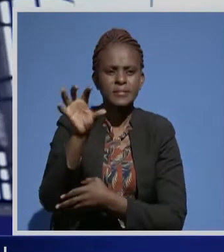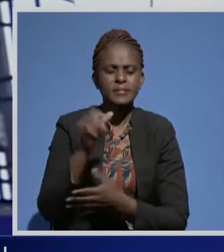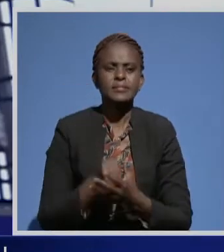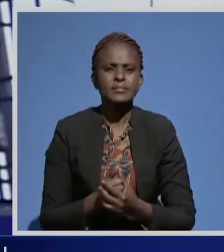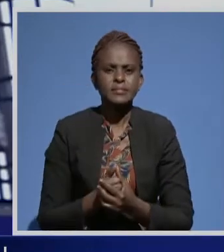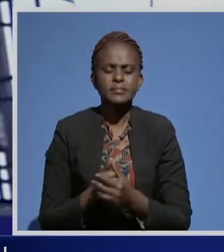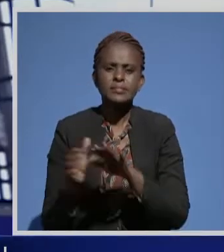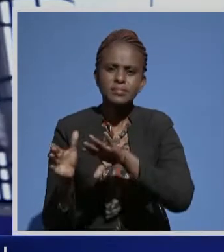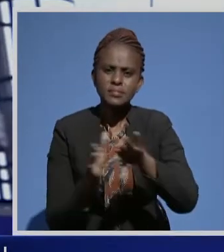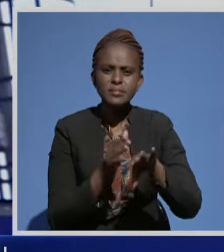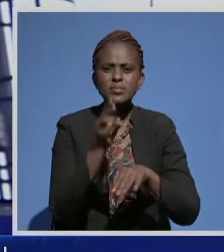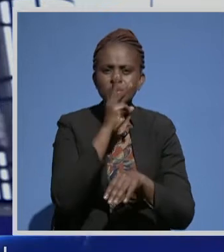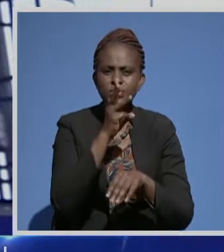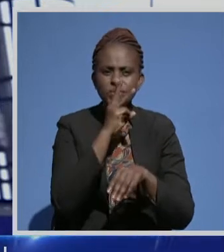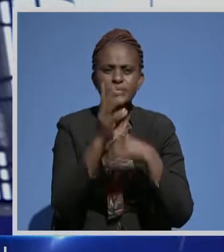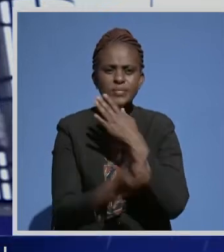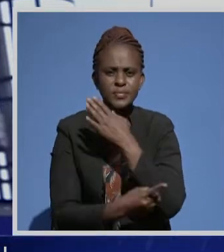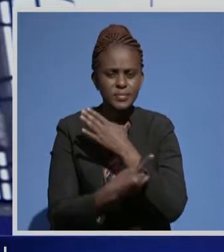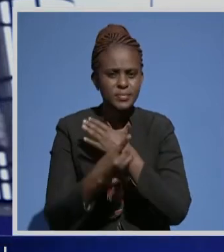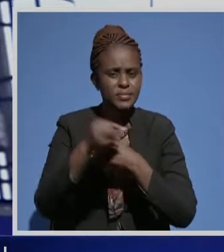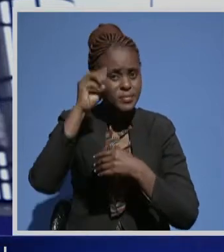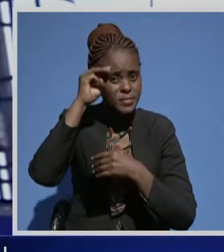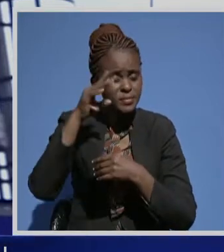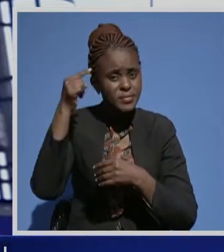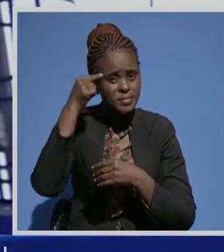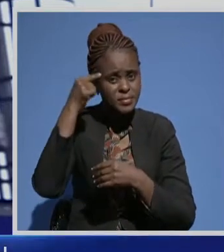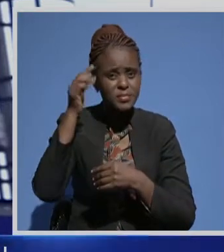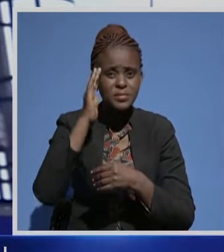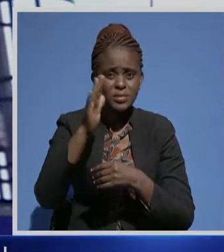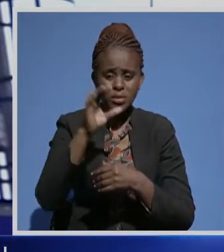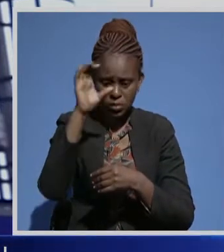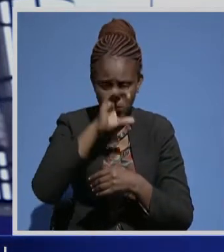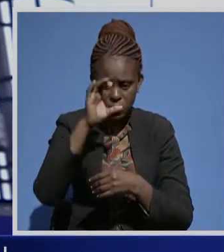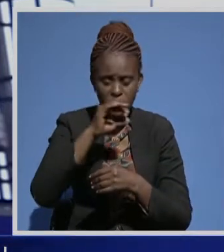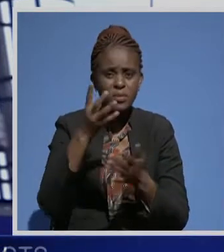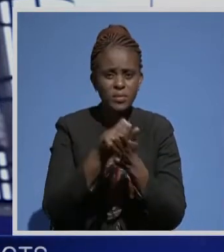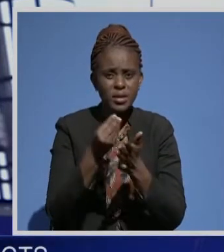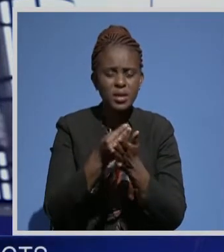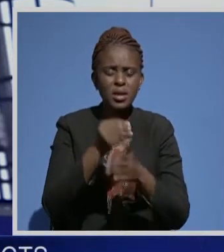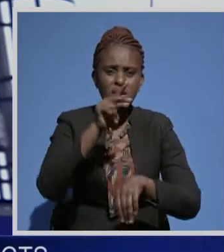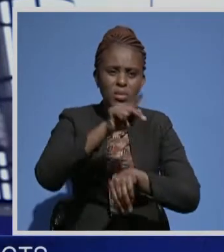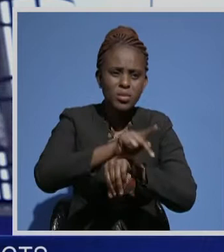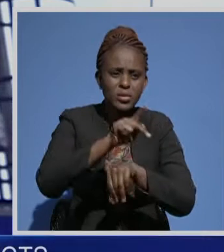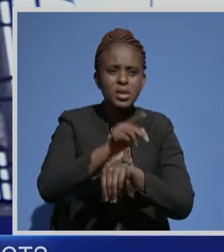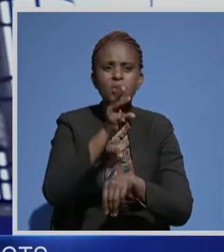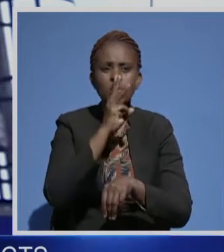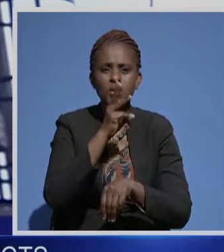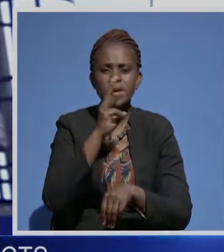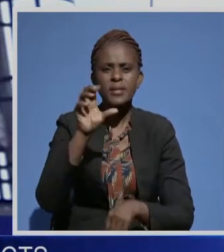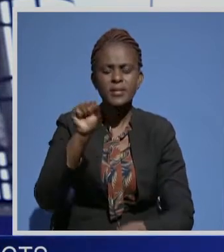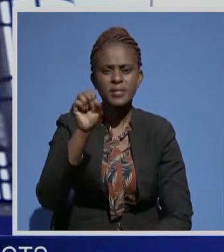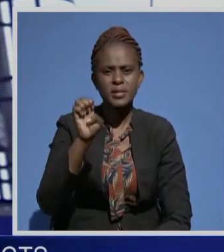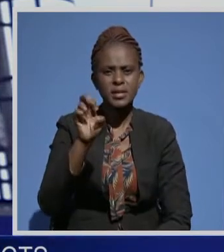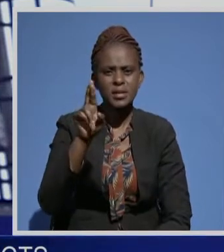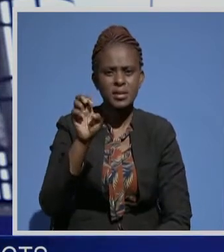Water Development Minister Jonas Chanda says government will find funds to complete the stored water project in Serenje district of